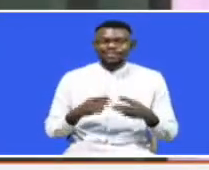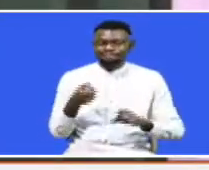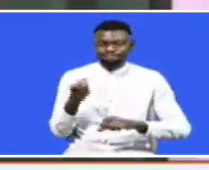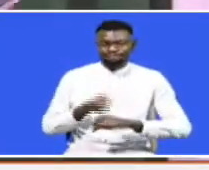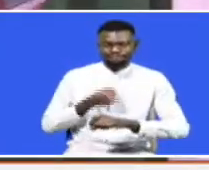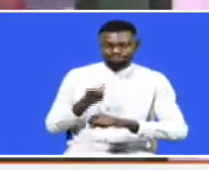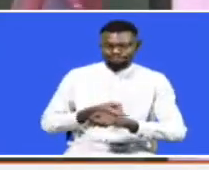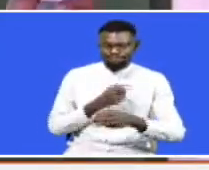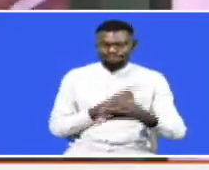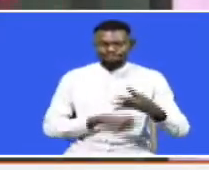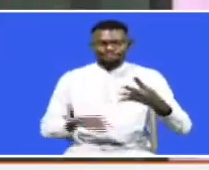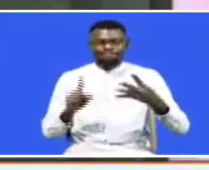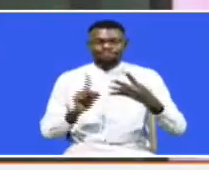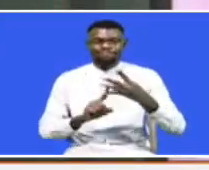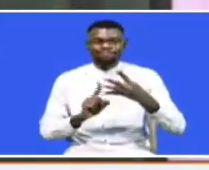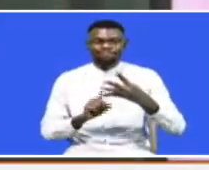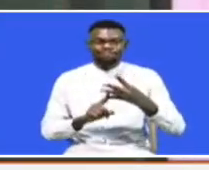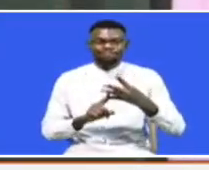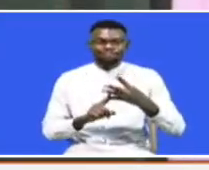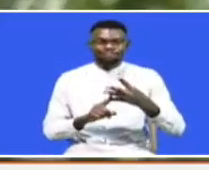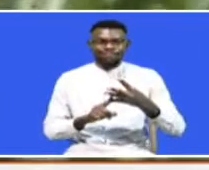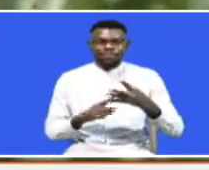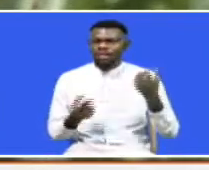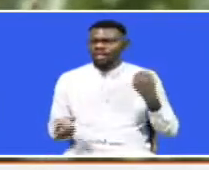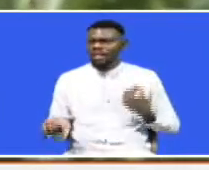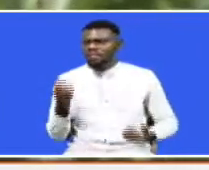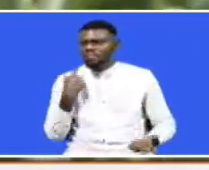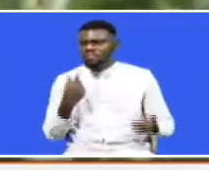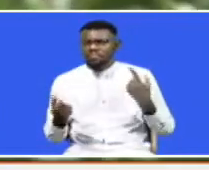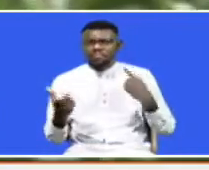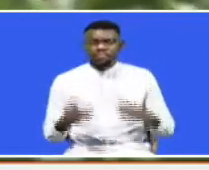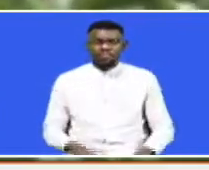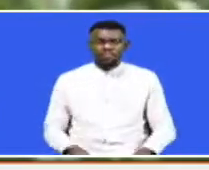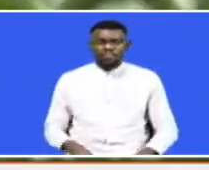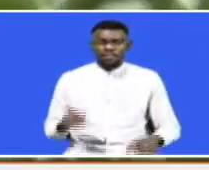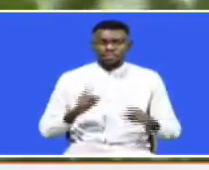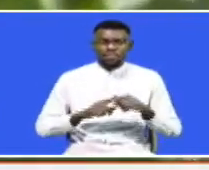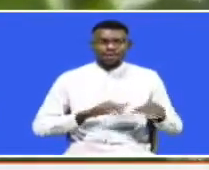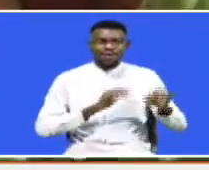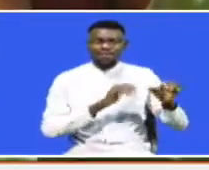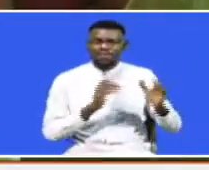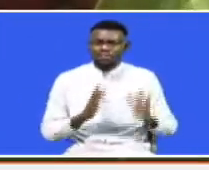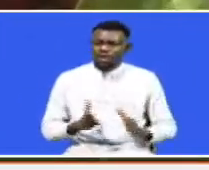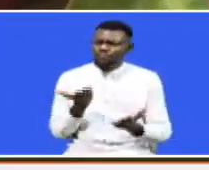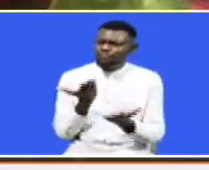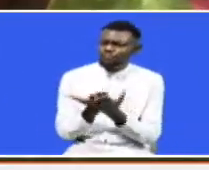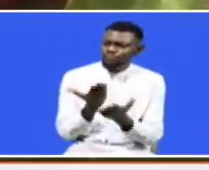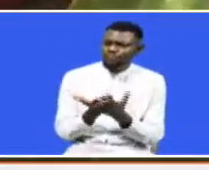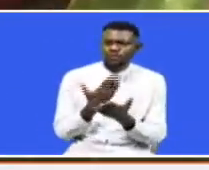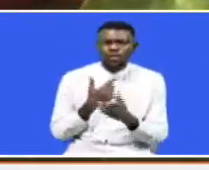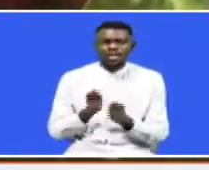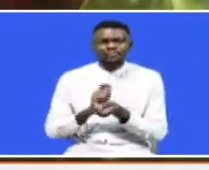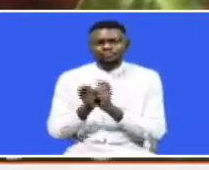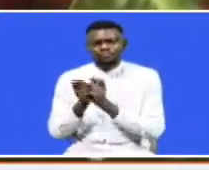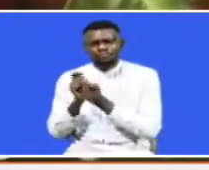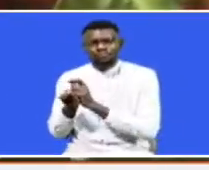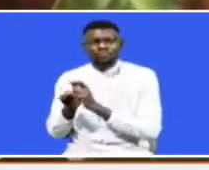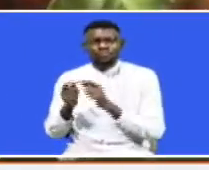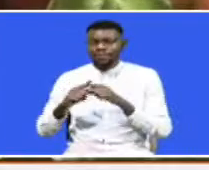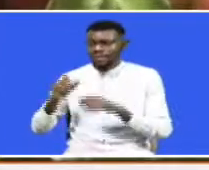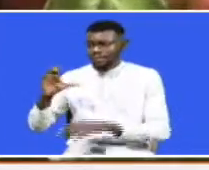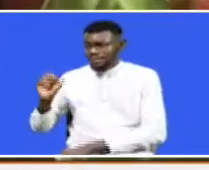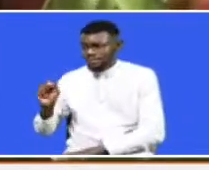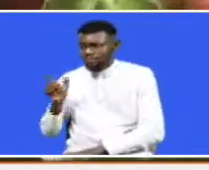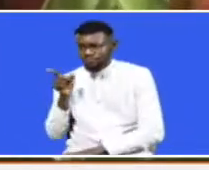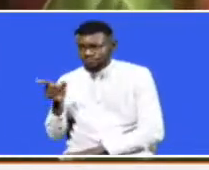viazi, ingine kama hii ya majani. But even as farmers called for more reforms in the sector, the CS for